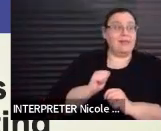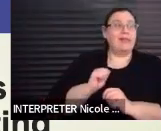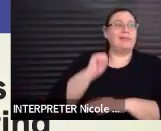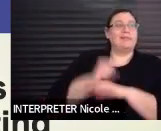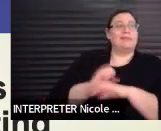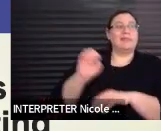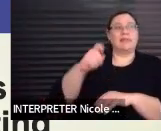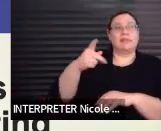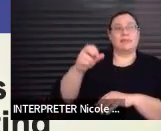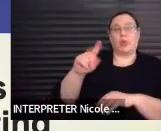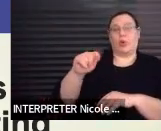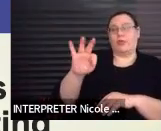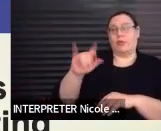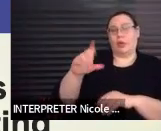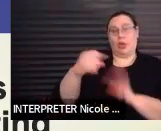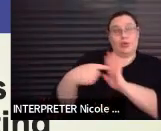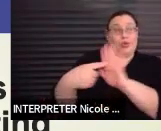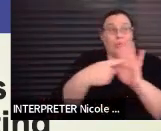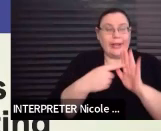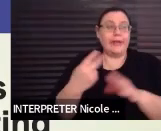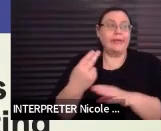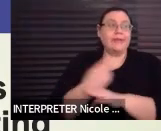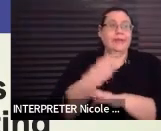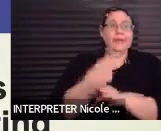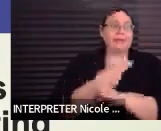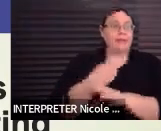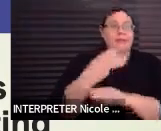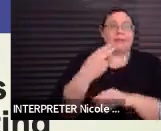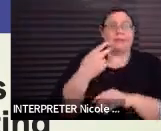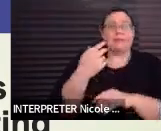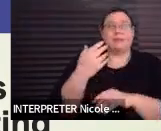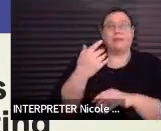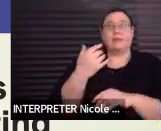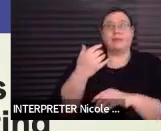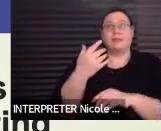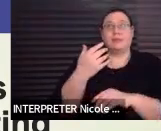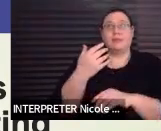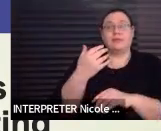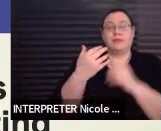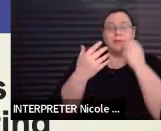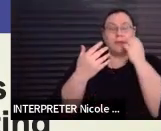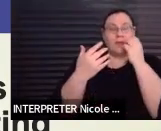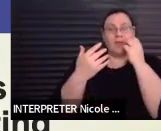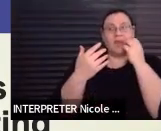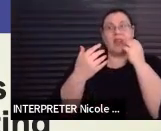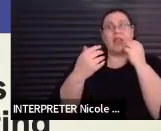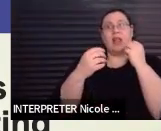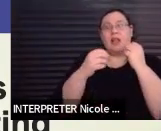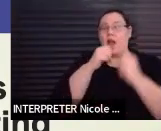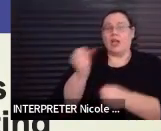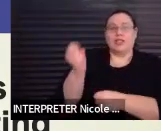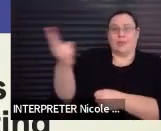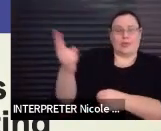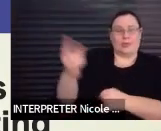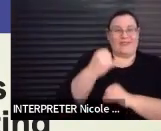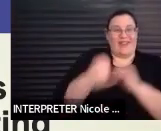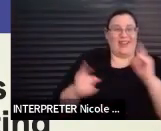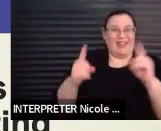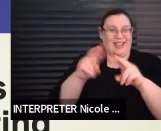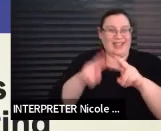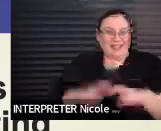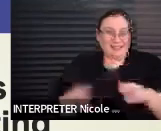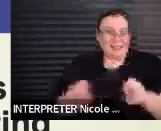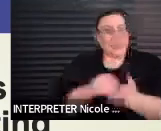e-portfolio showcase. So utilizing a non-disposable final assessment that got students